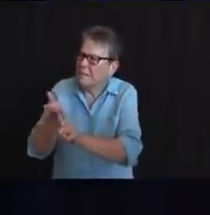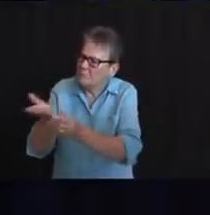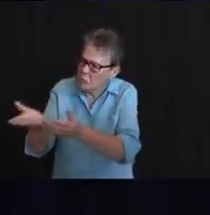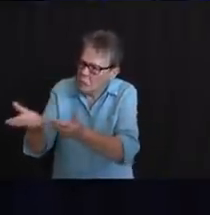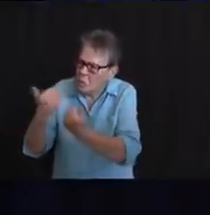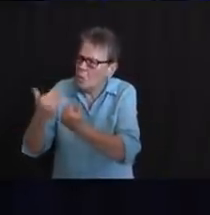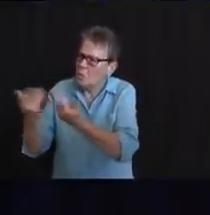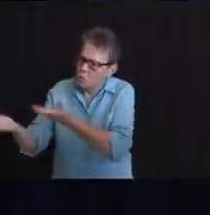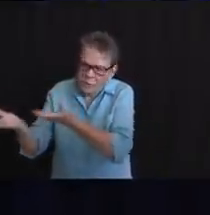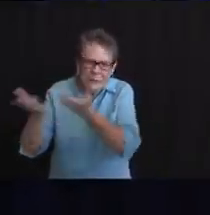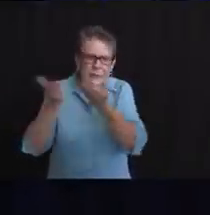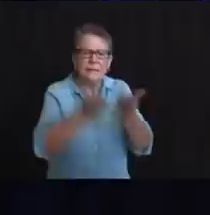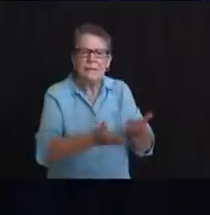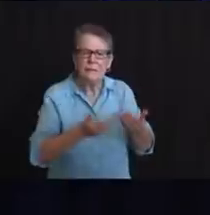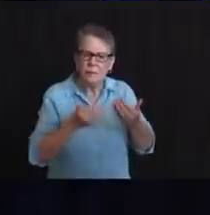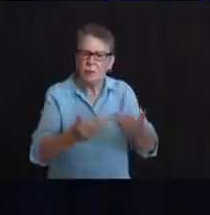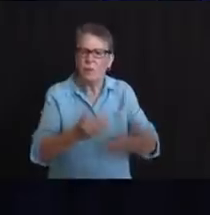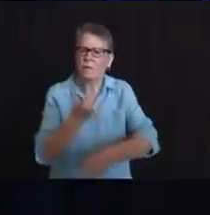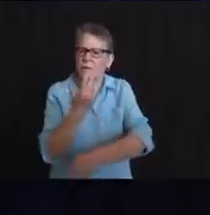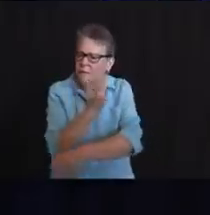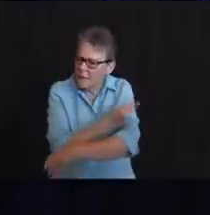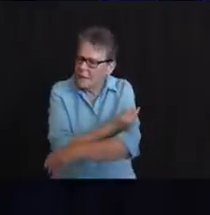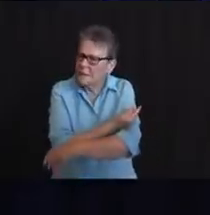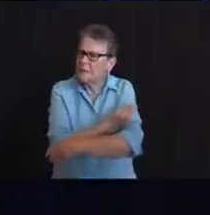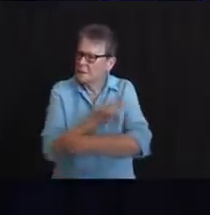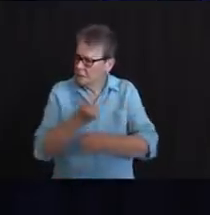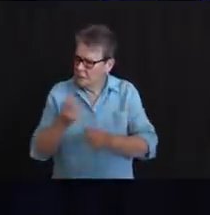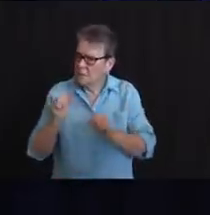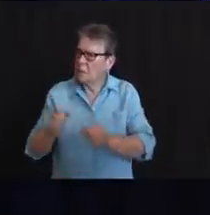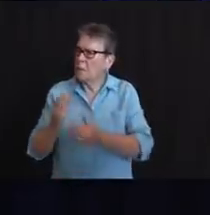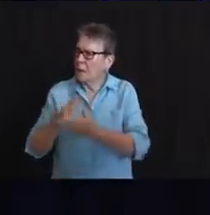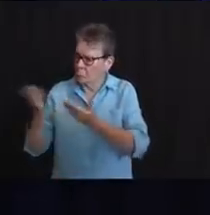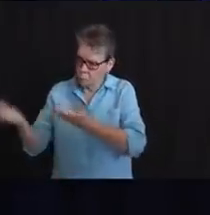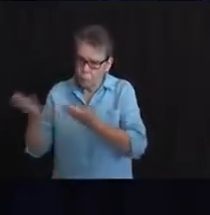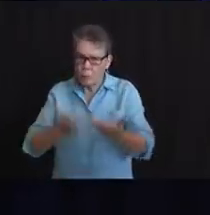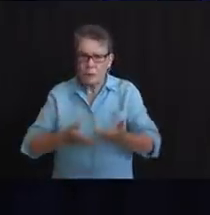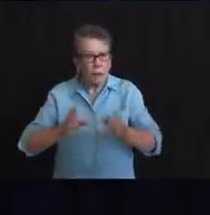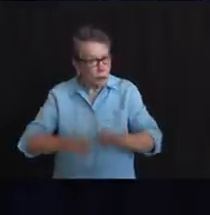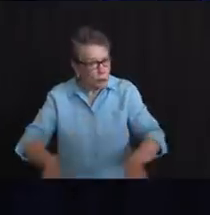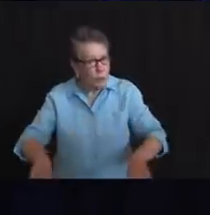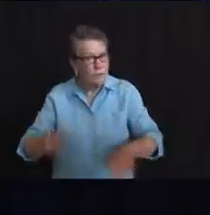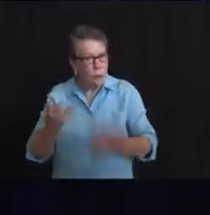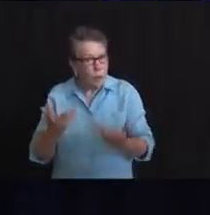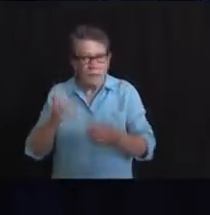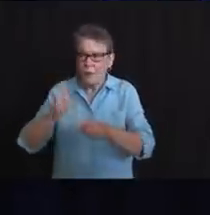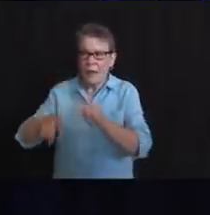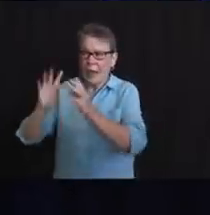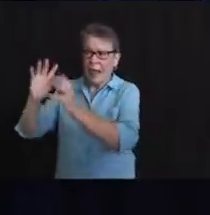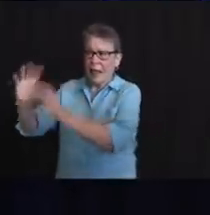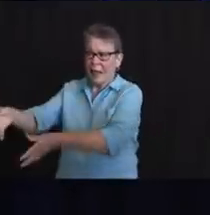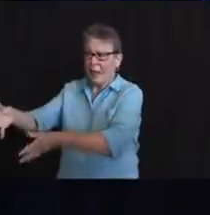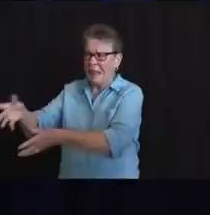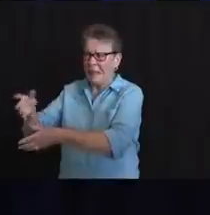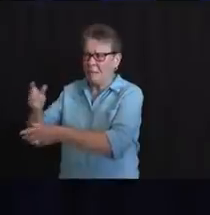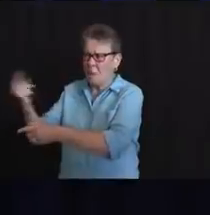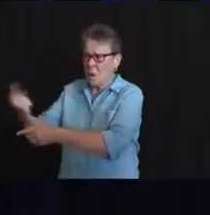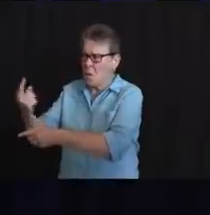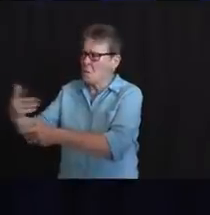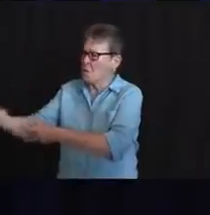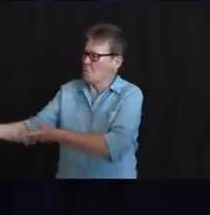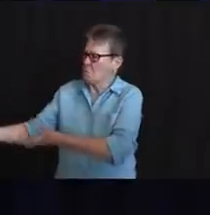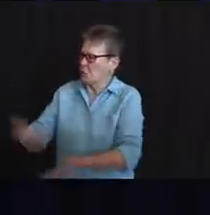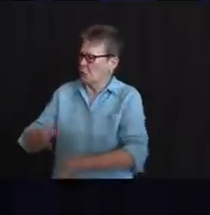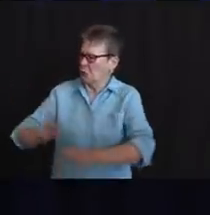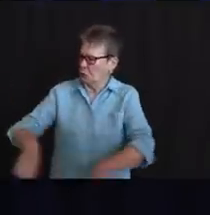get their vaccination. The Trenton event drew over 240 area residents who received their